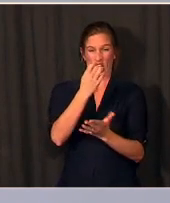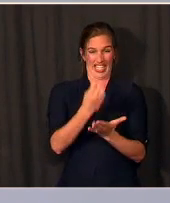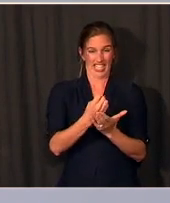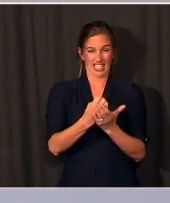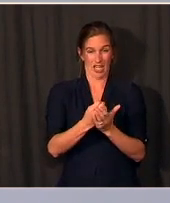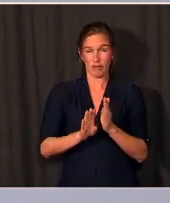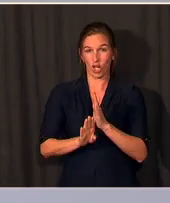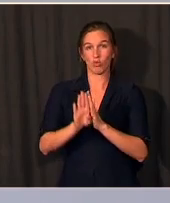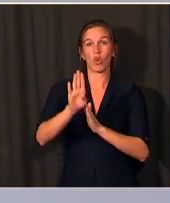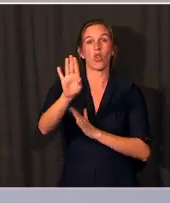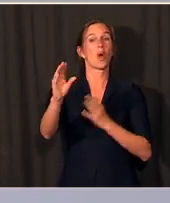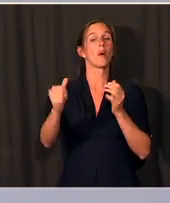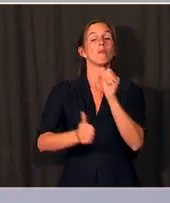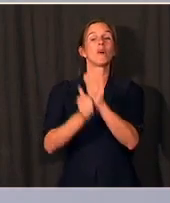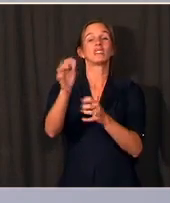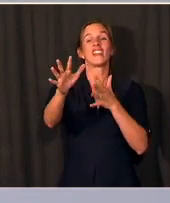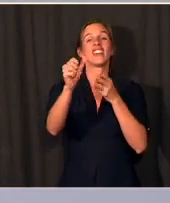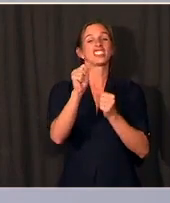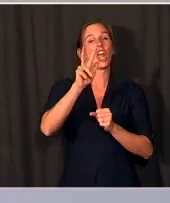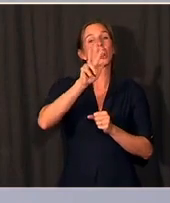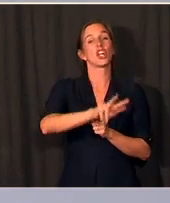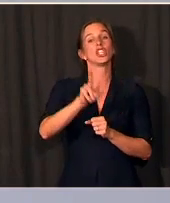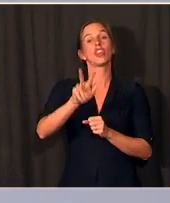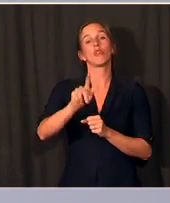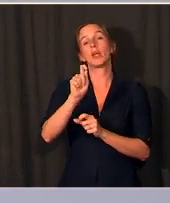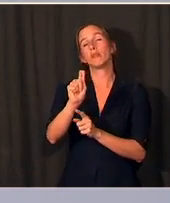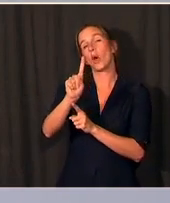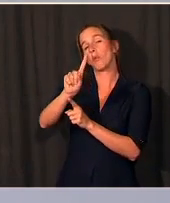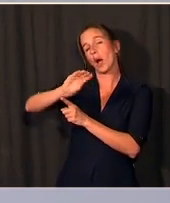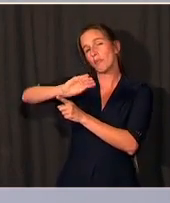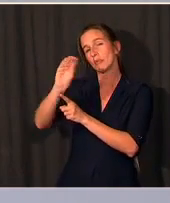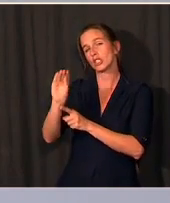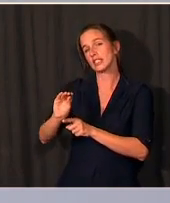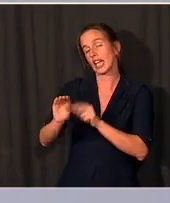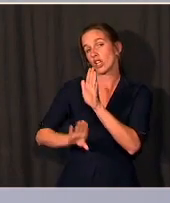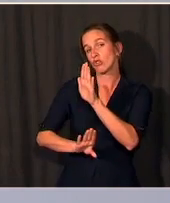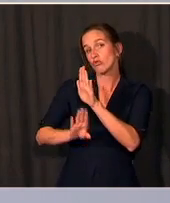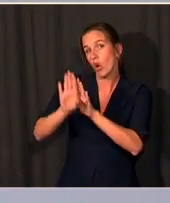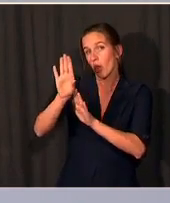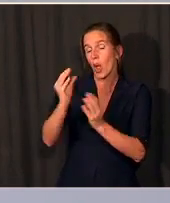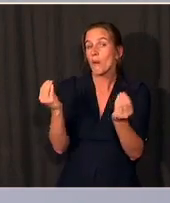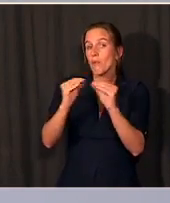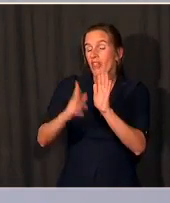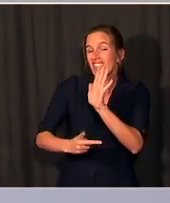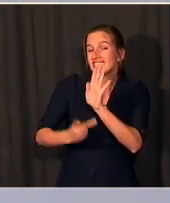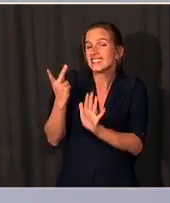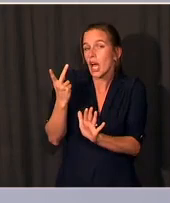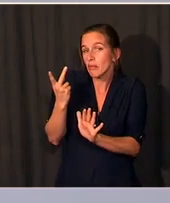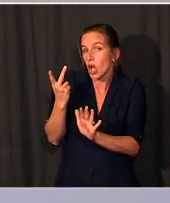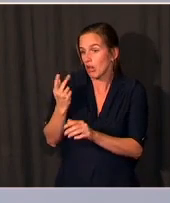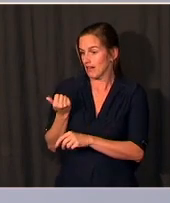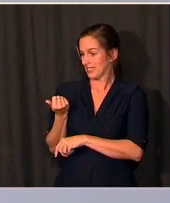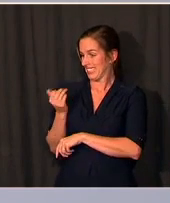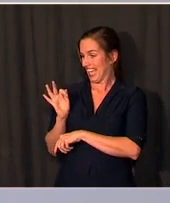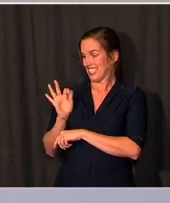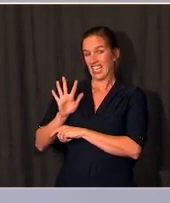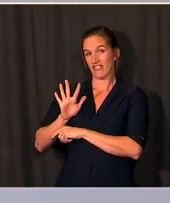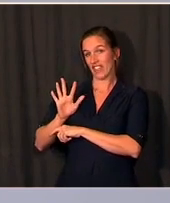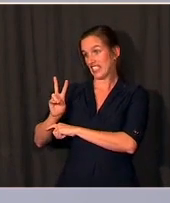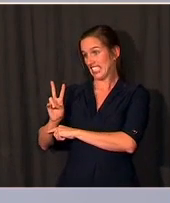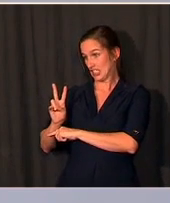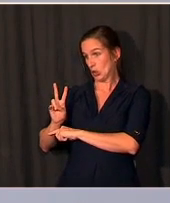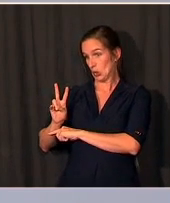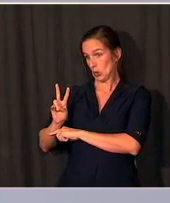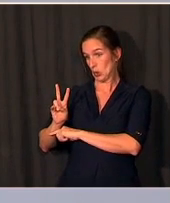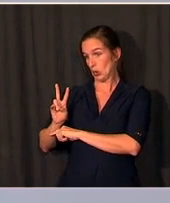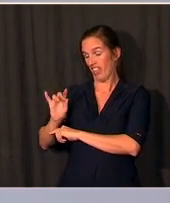of our country, 33.1%. It's a number that is more than double our highest. That was in 1952, and we've more than